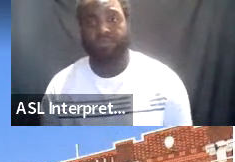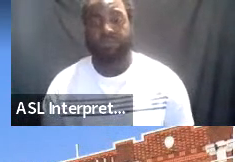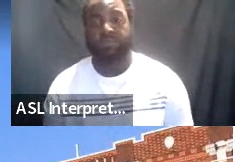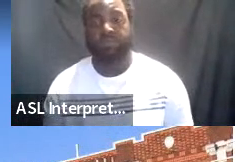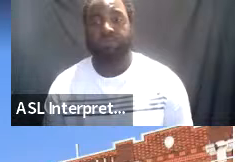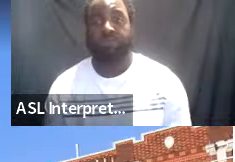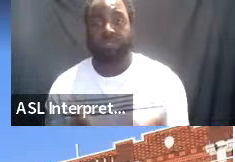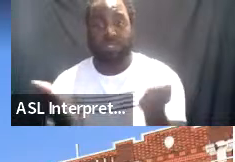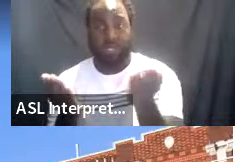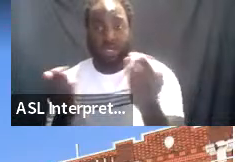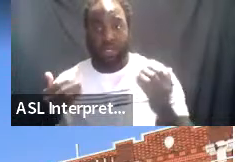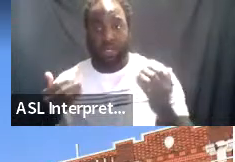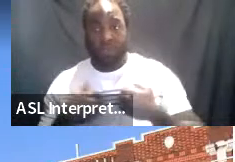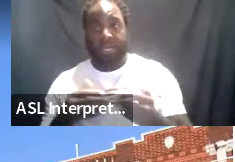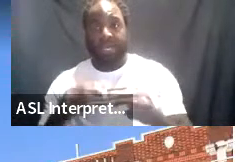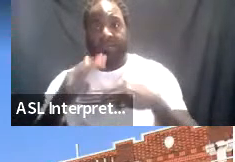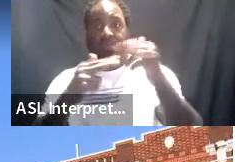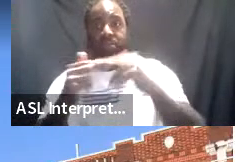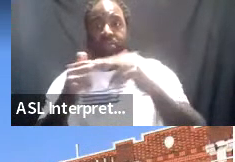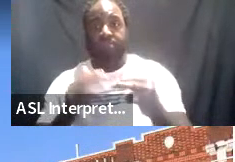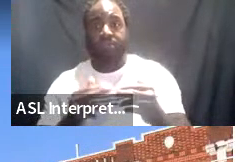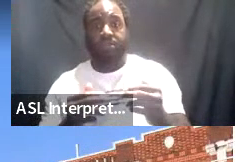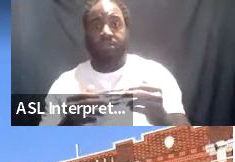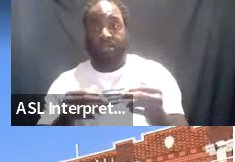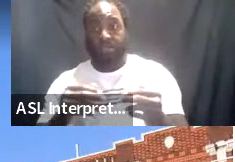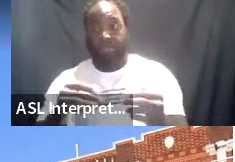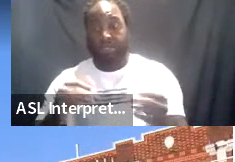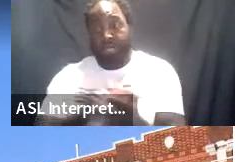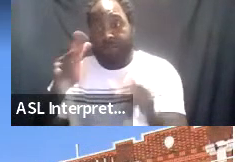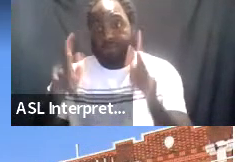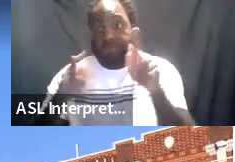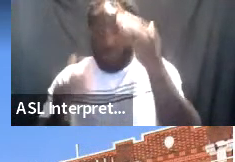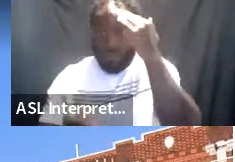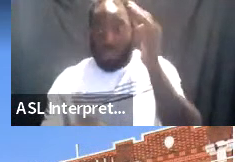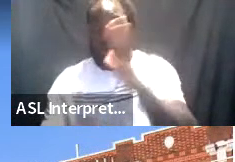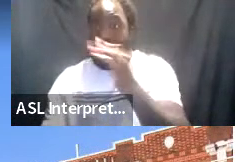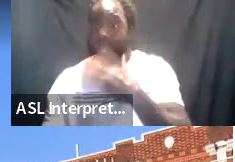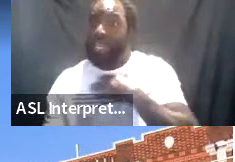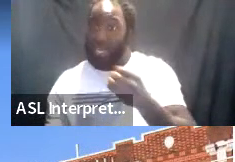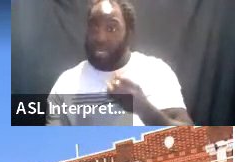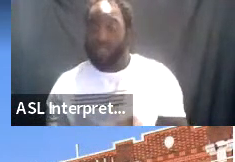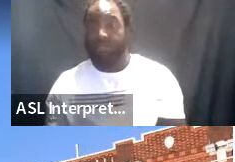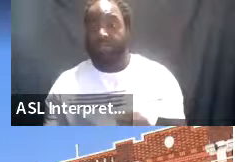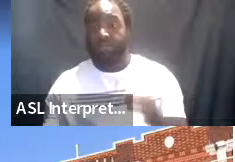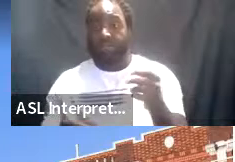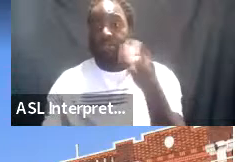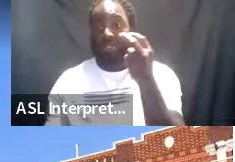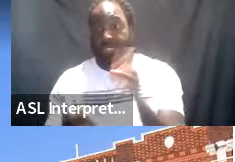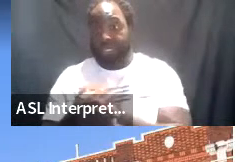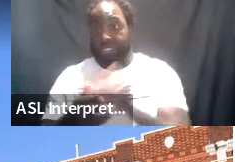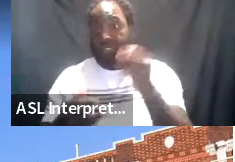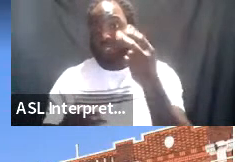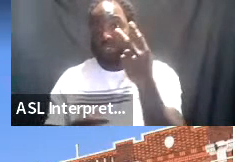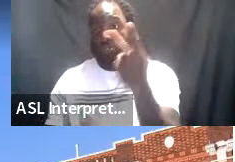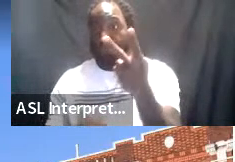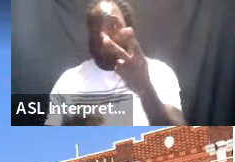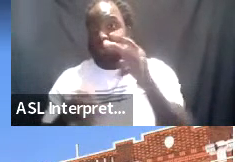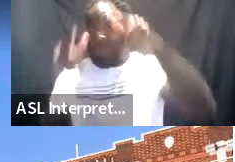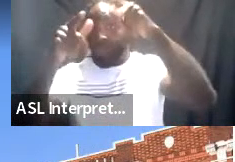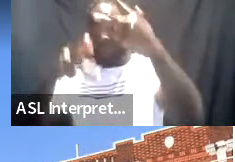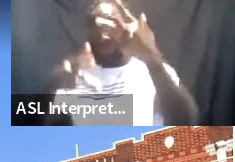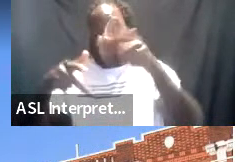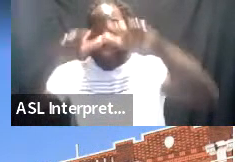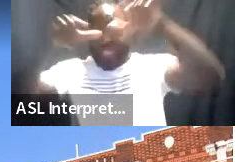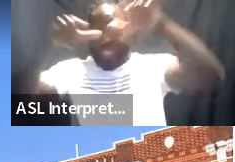So here you have a building form that people know and that people like, 2 or 3 stories of residential